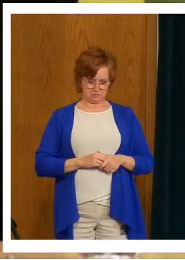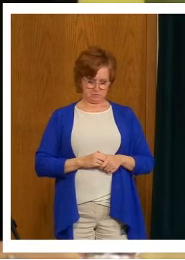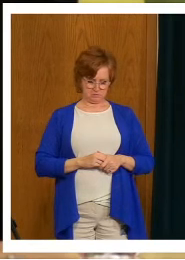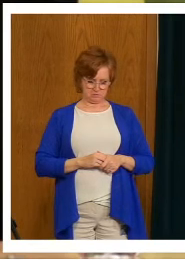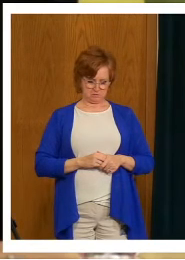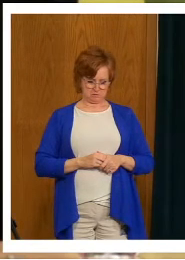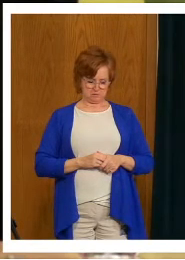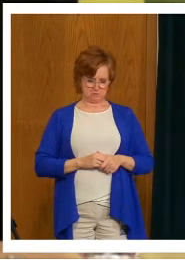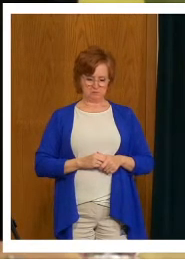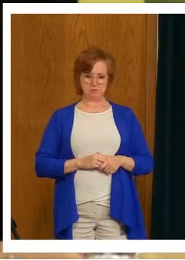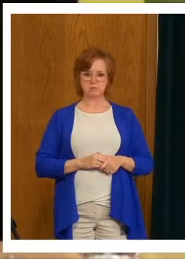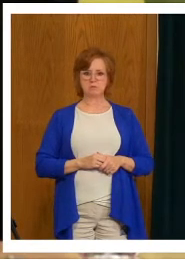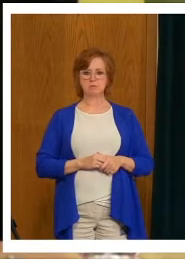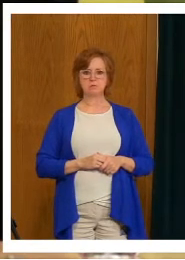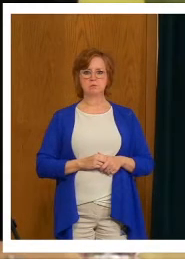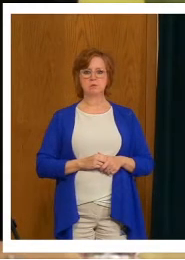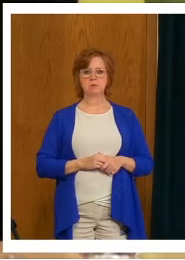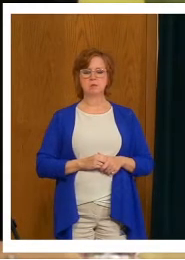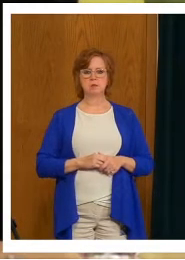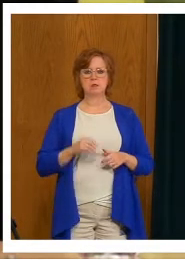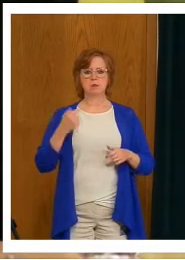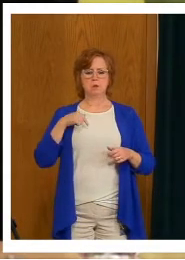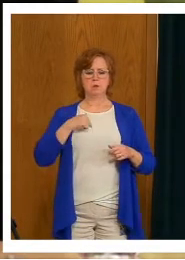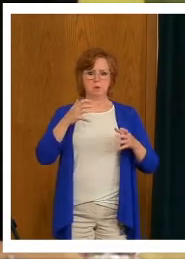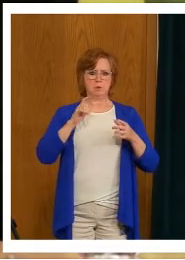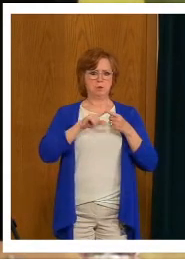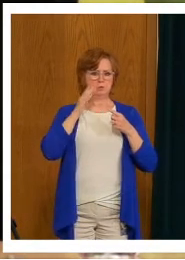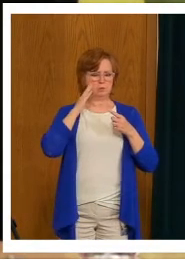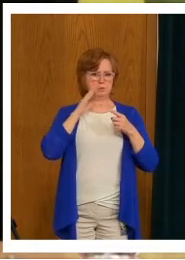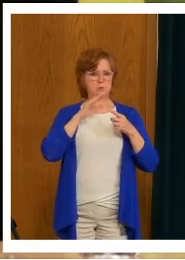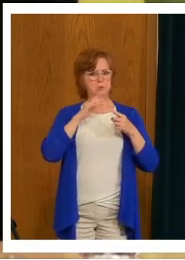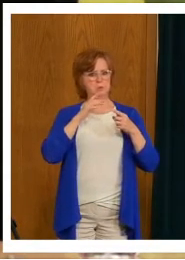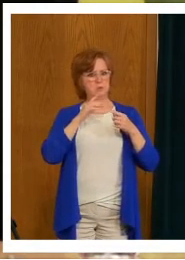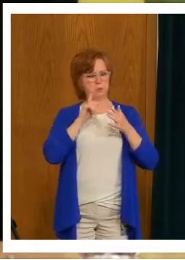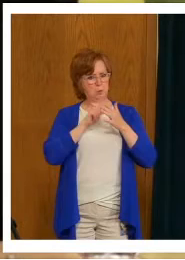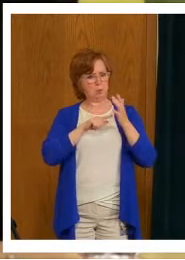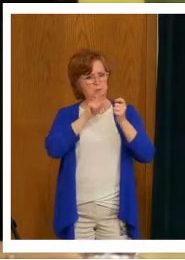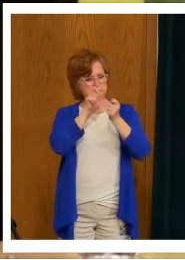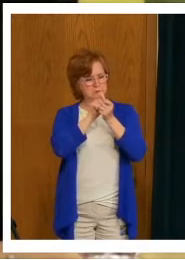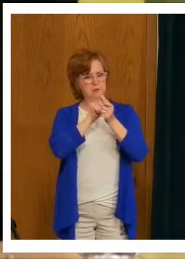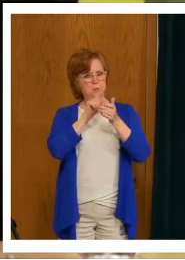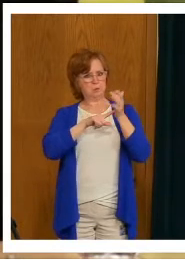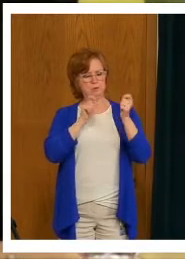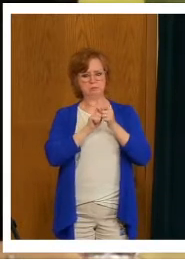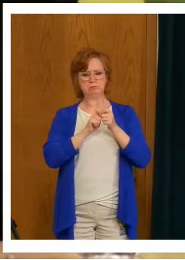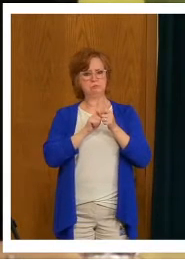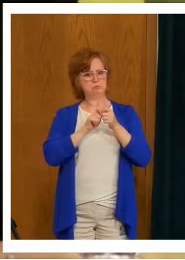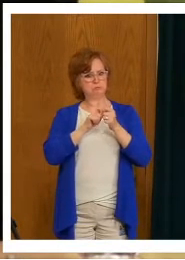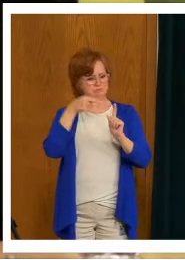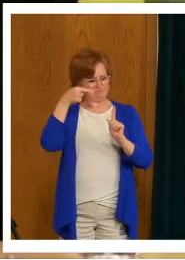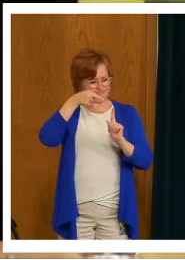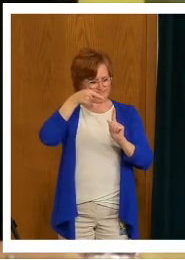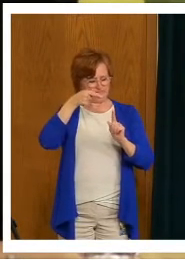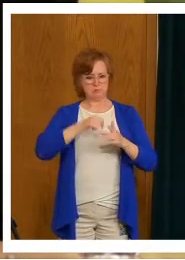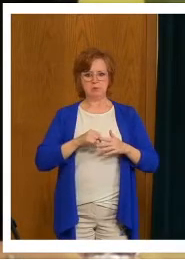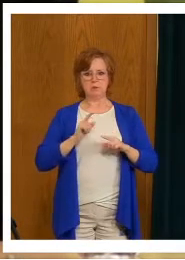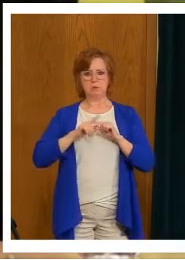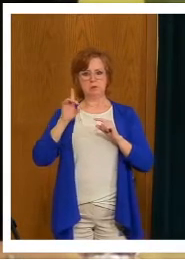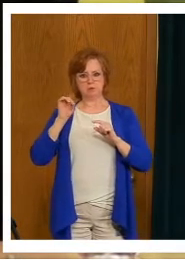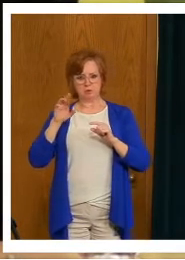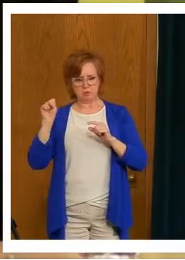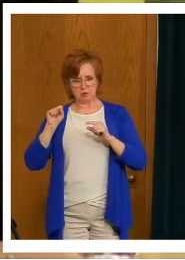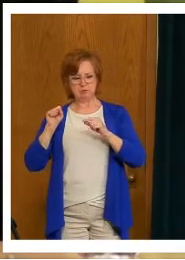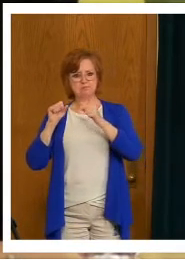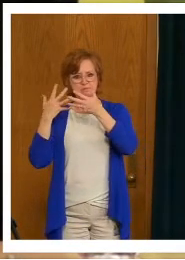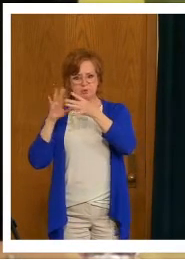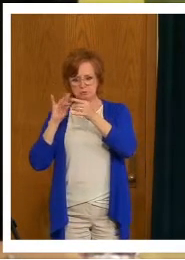now we're talking about certainty of vaccines, and Dr. Shahab had shared some efficacy data with us that is